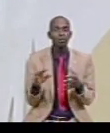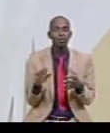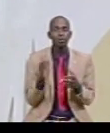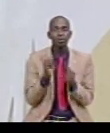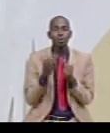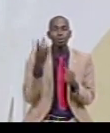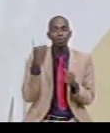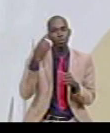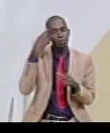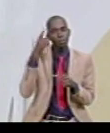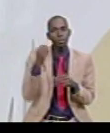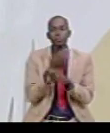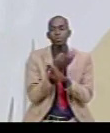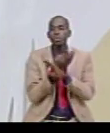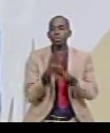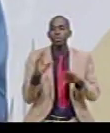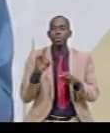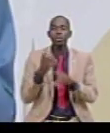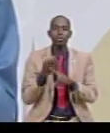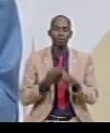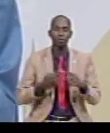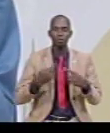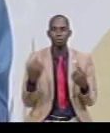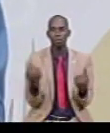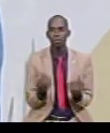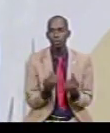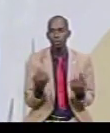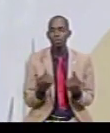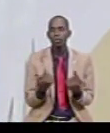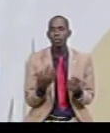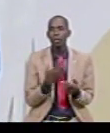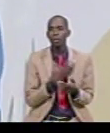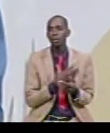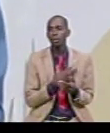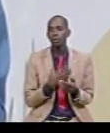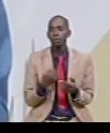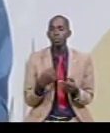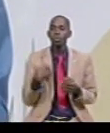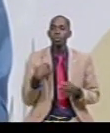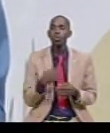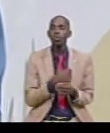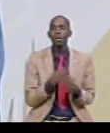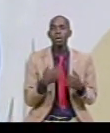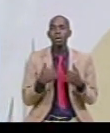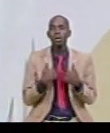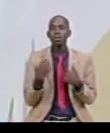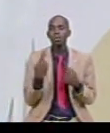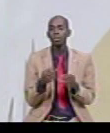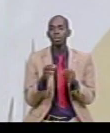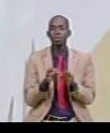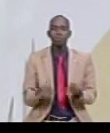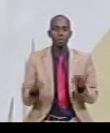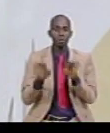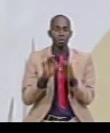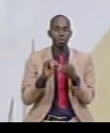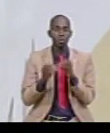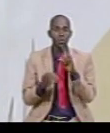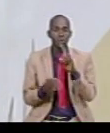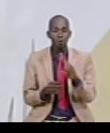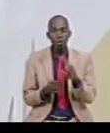captivity. Now, the scapegoat being killed, you have the significance, number one, having to